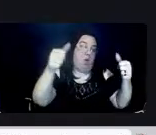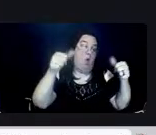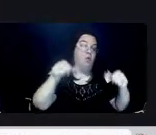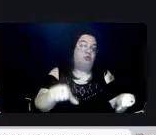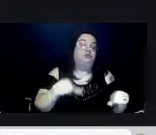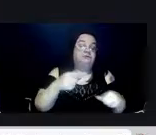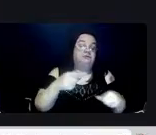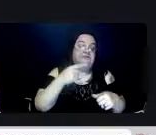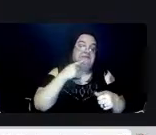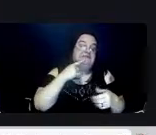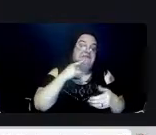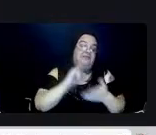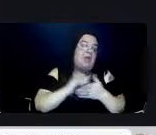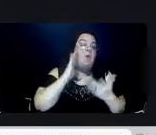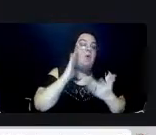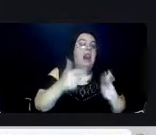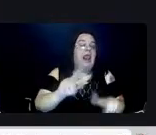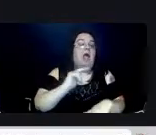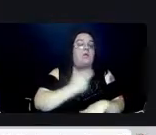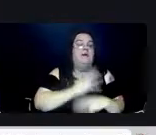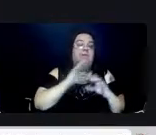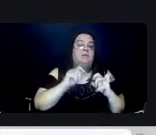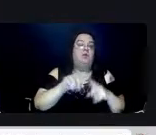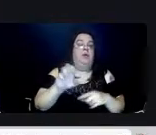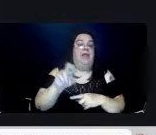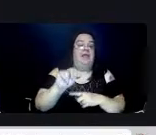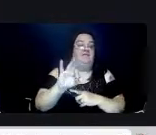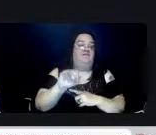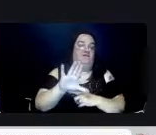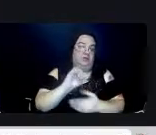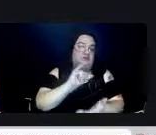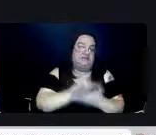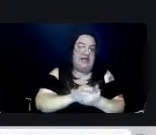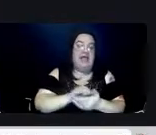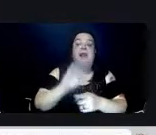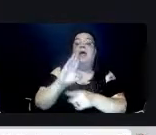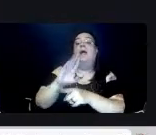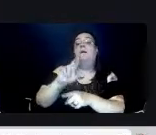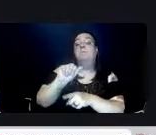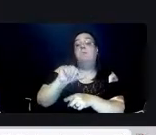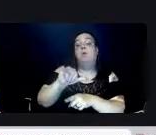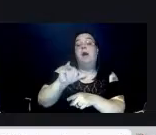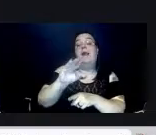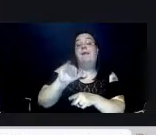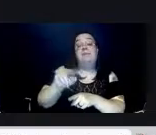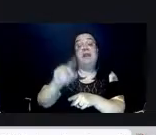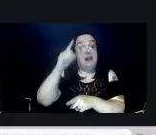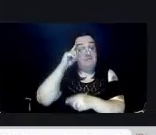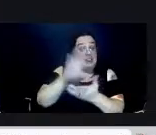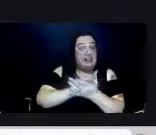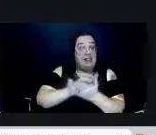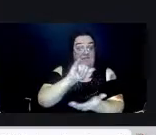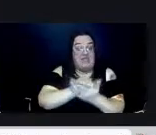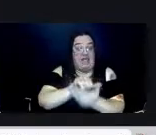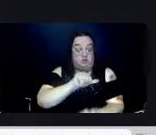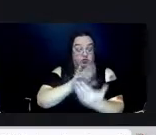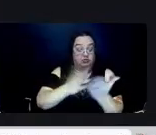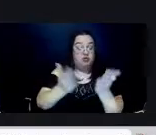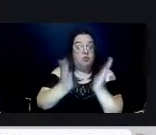us to enforce it. But I believe that this is addresses the request and does help out